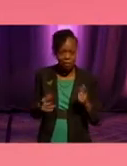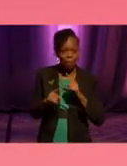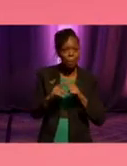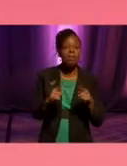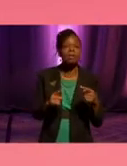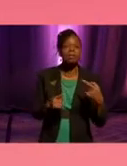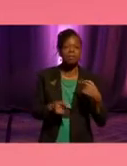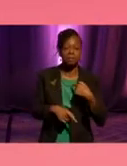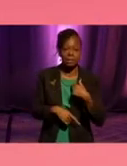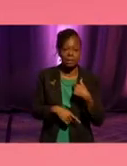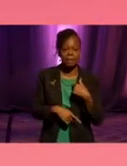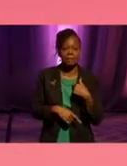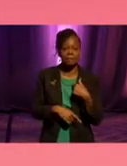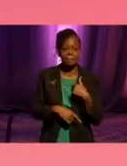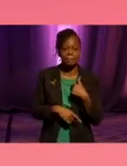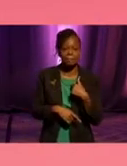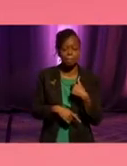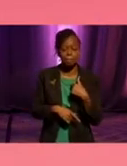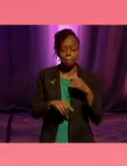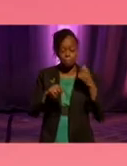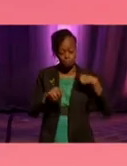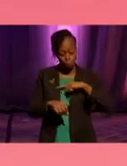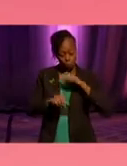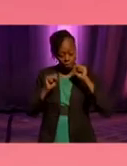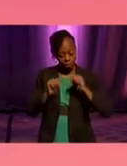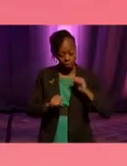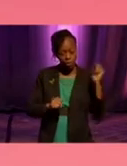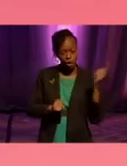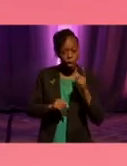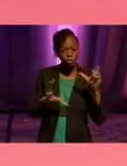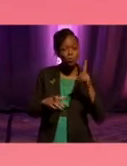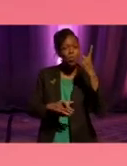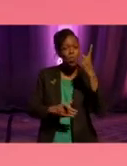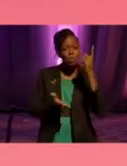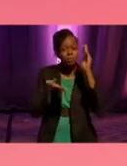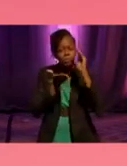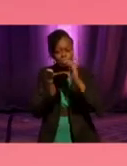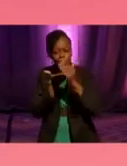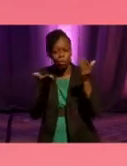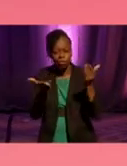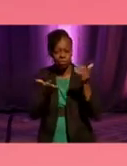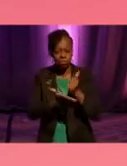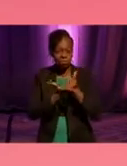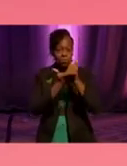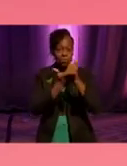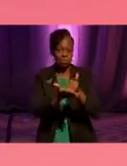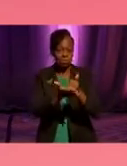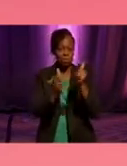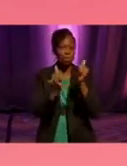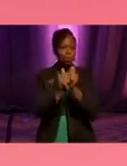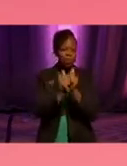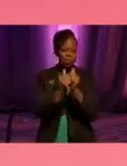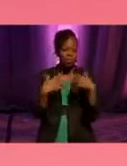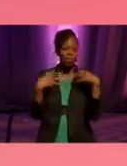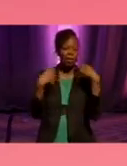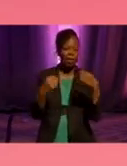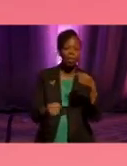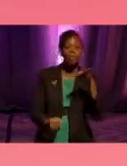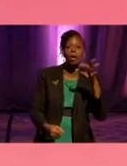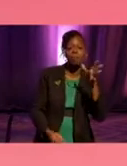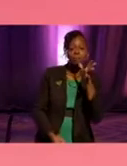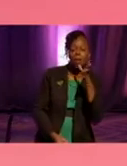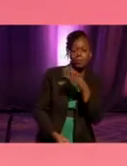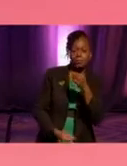but we can all do one small thing to help with the health of mothers and